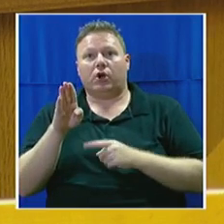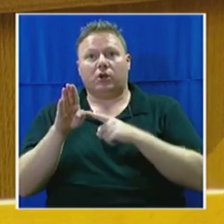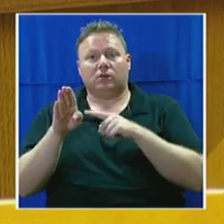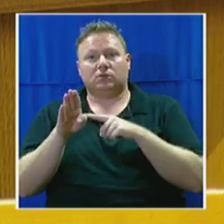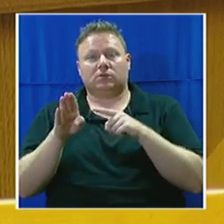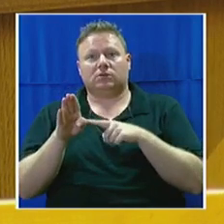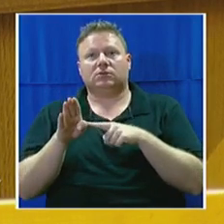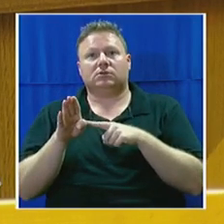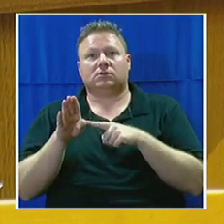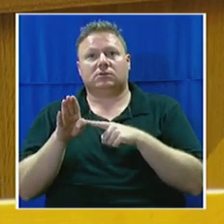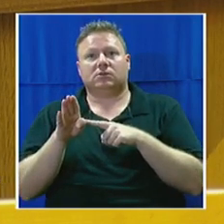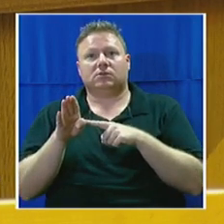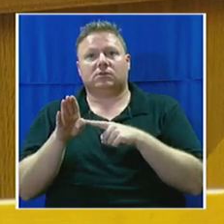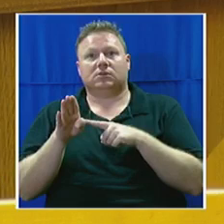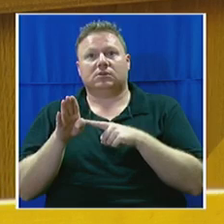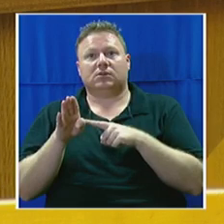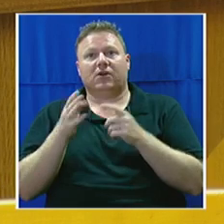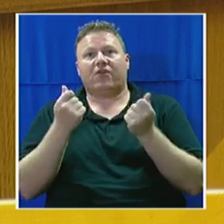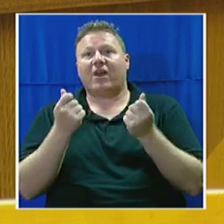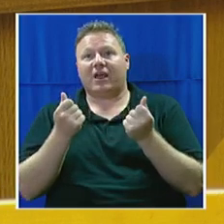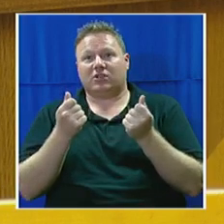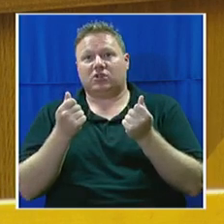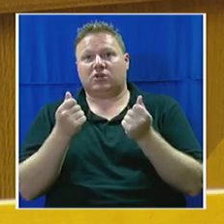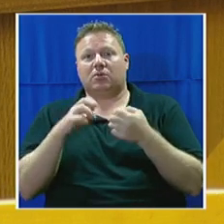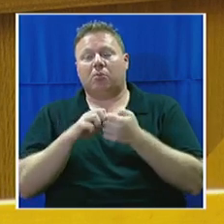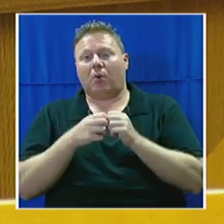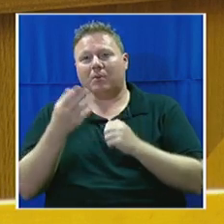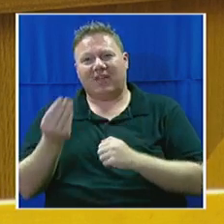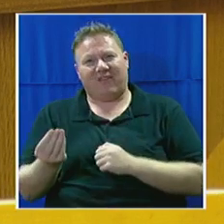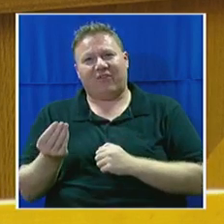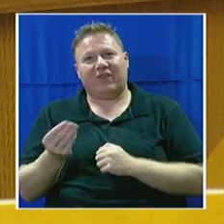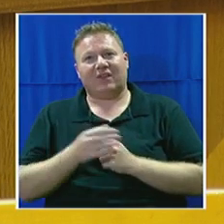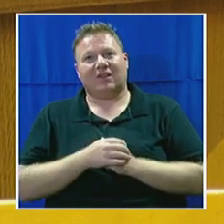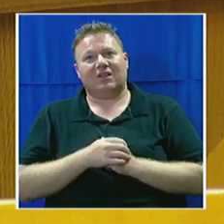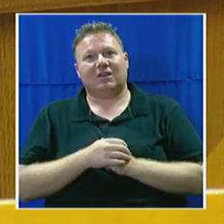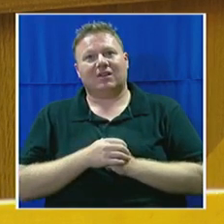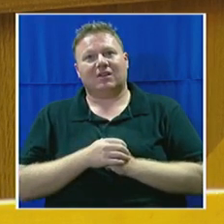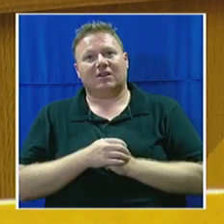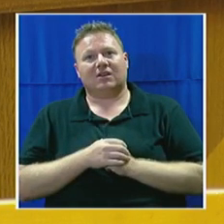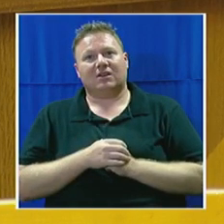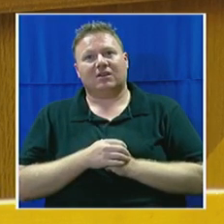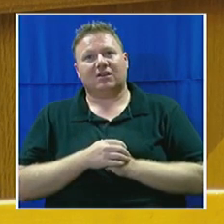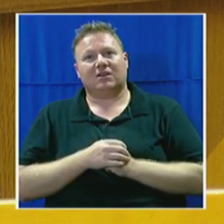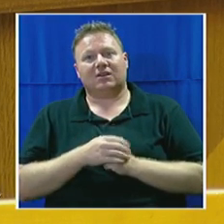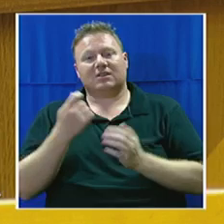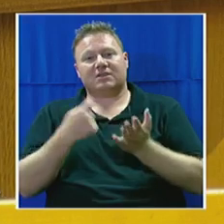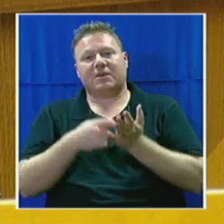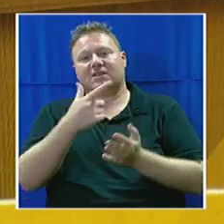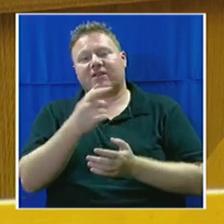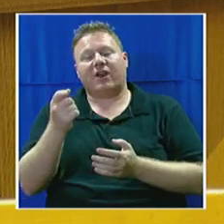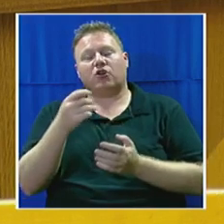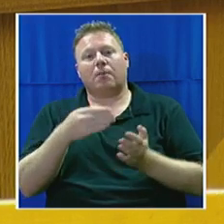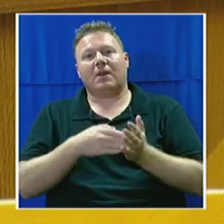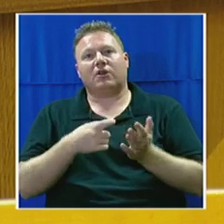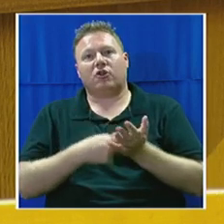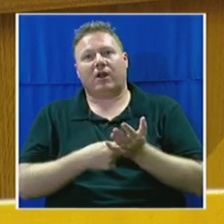Tygerberg Hospital is faced with financial problems as it spent recently 700 million rand